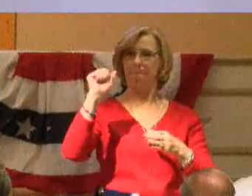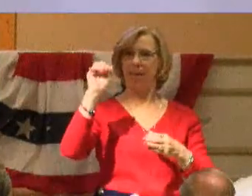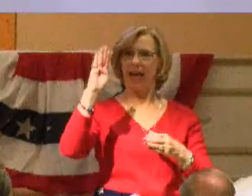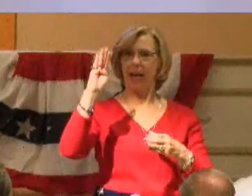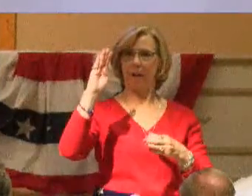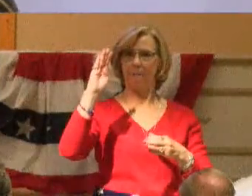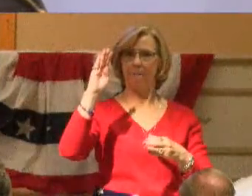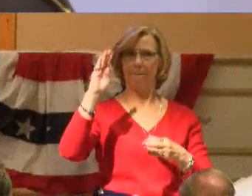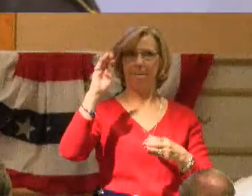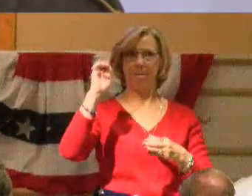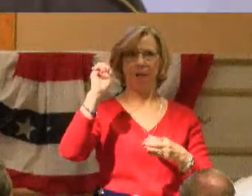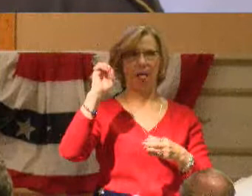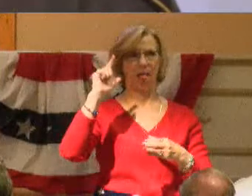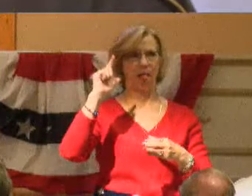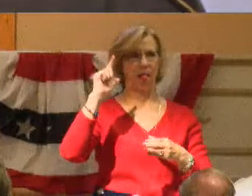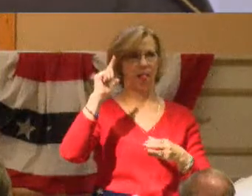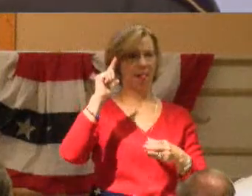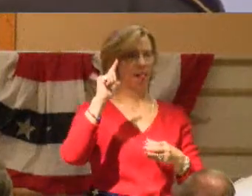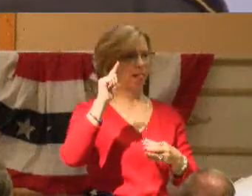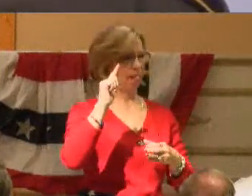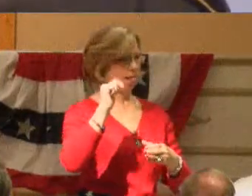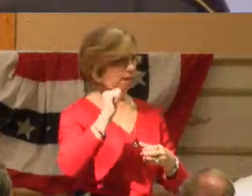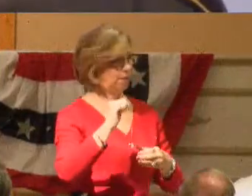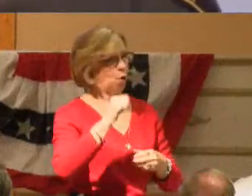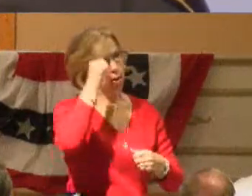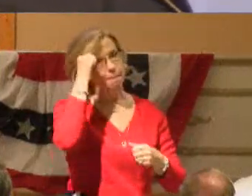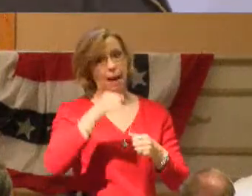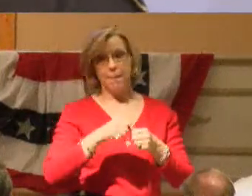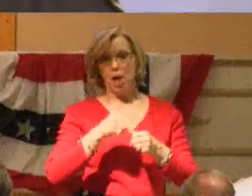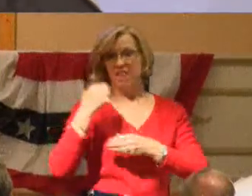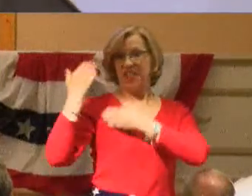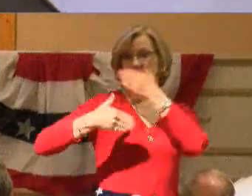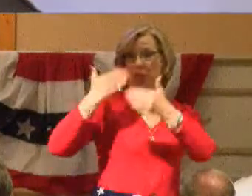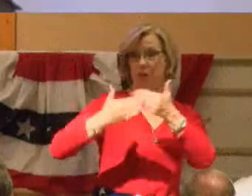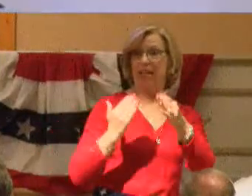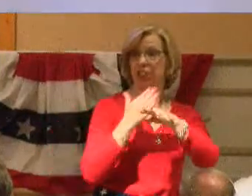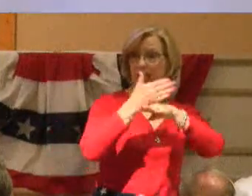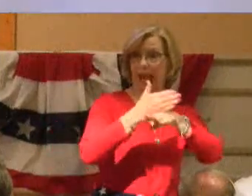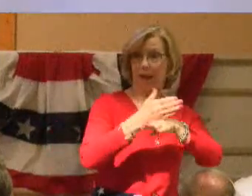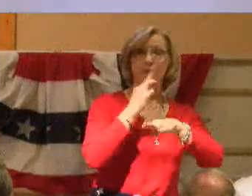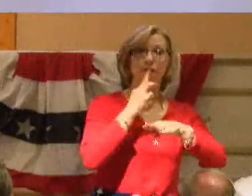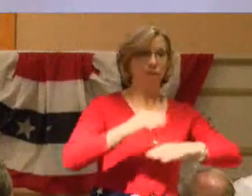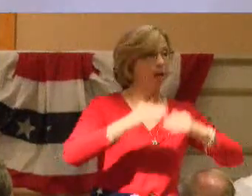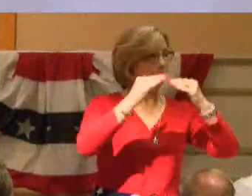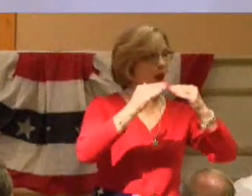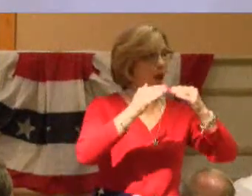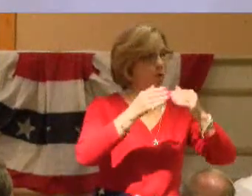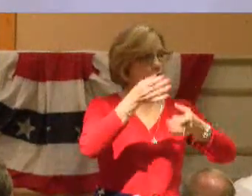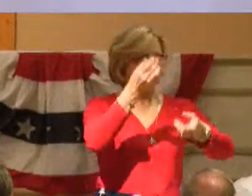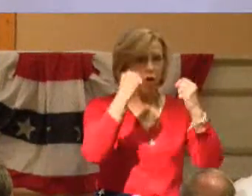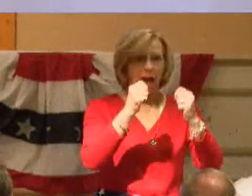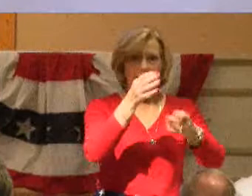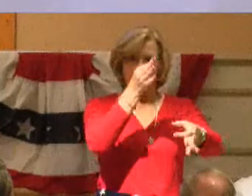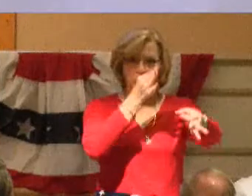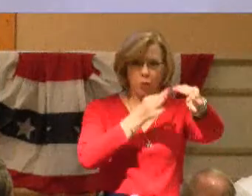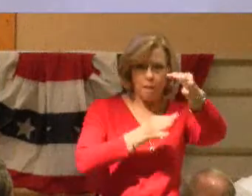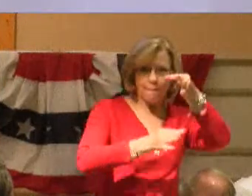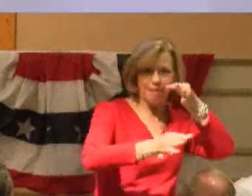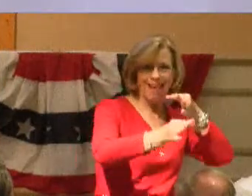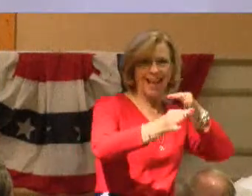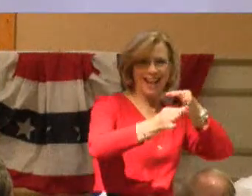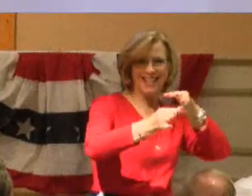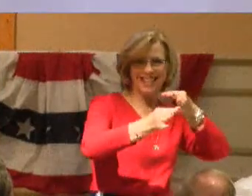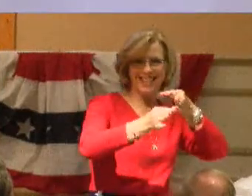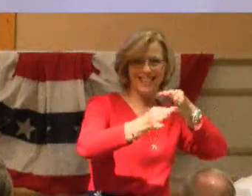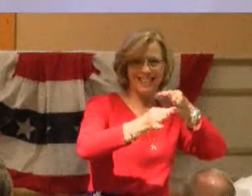of people since the flood that were building this great tower, replacing it for a man-made system